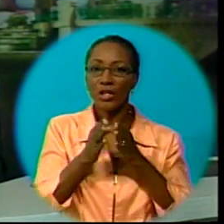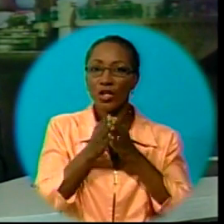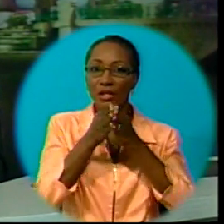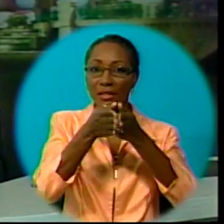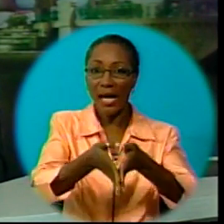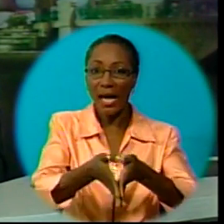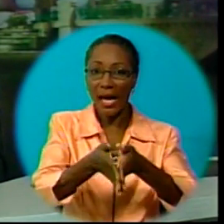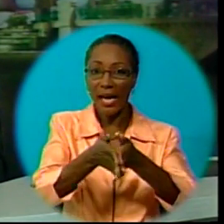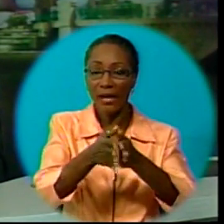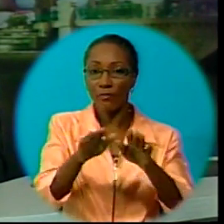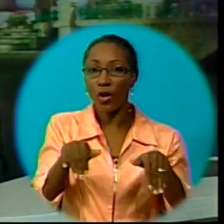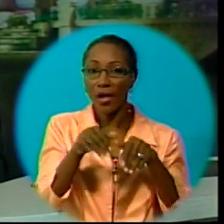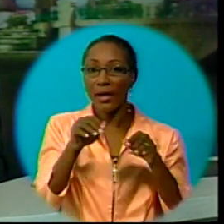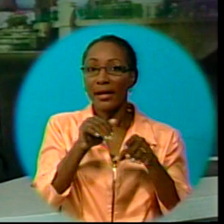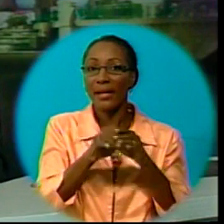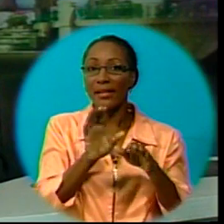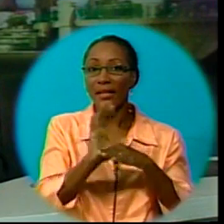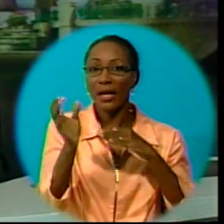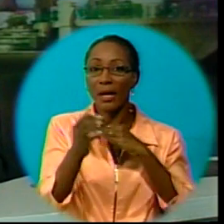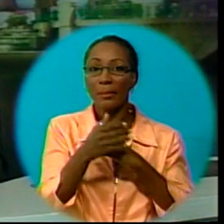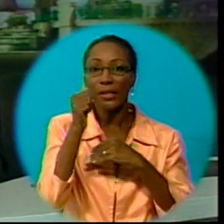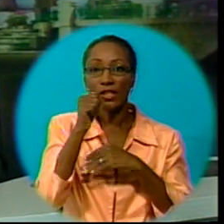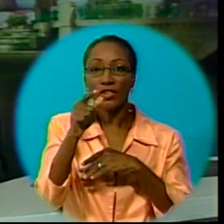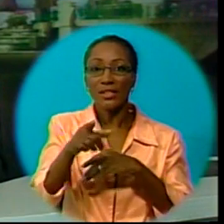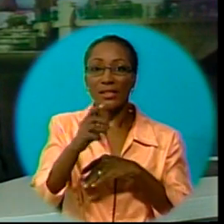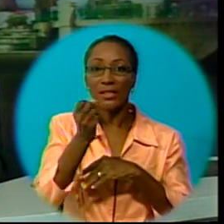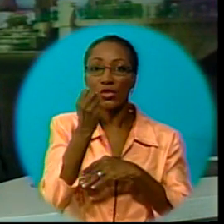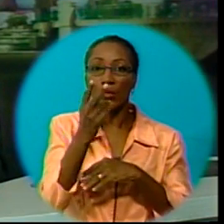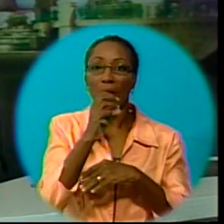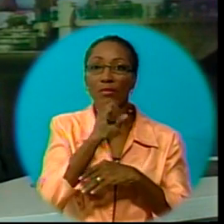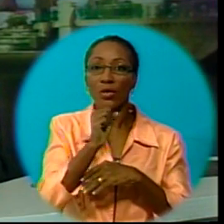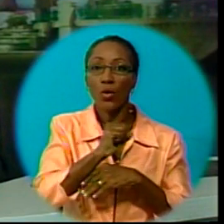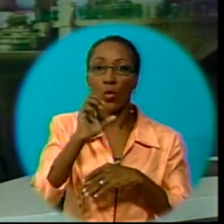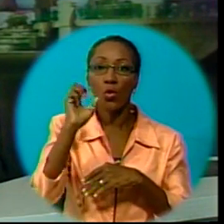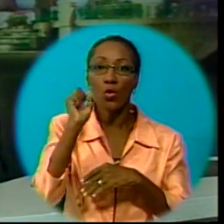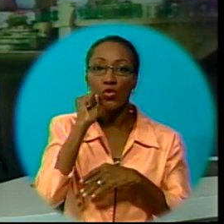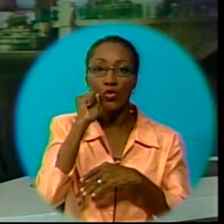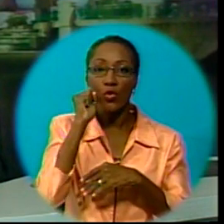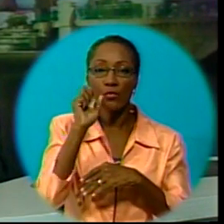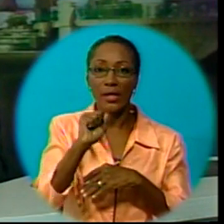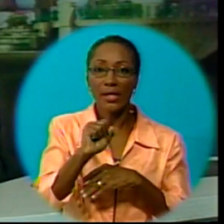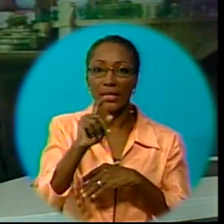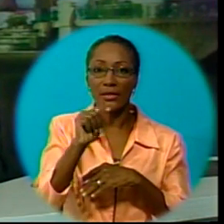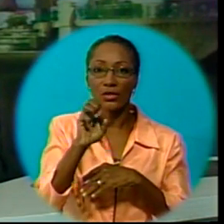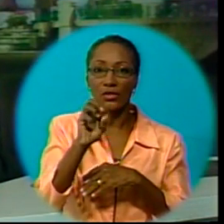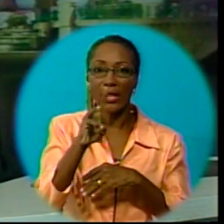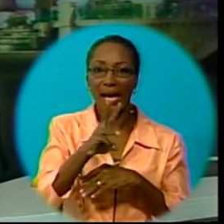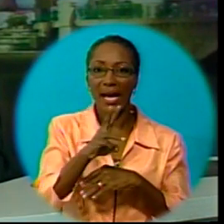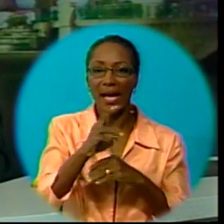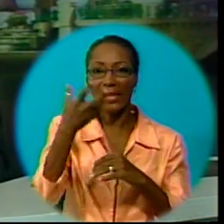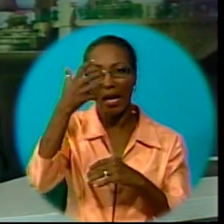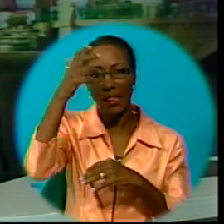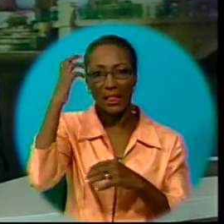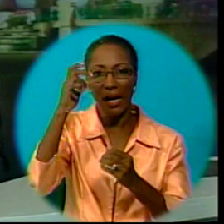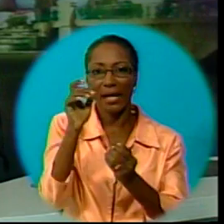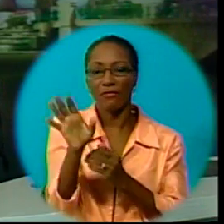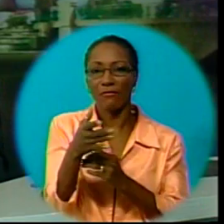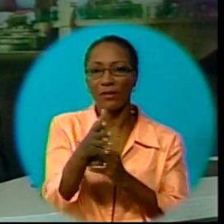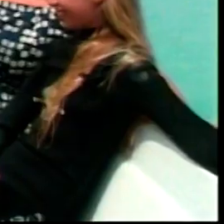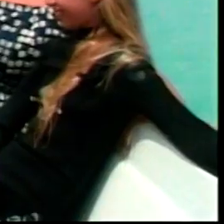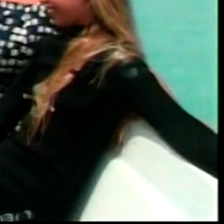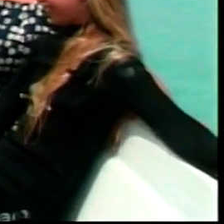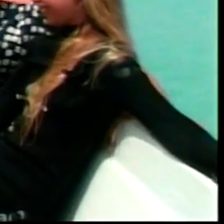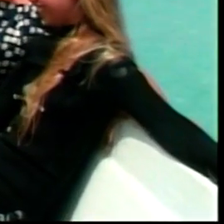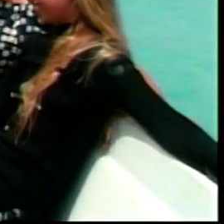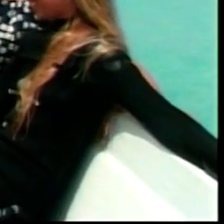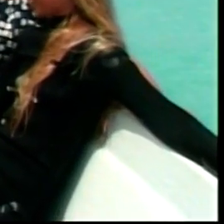in the junior category. She is 12-year-old Sophie Stewart, who is also a lionfish hunter.